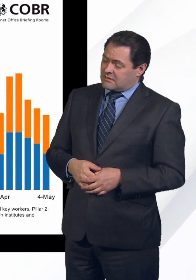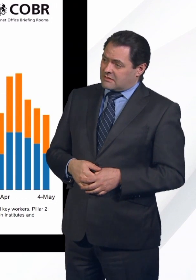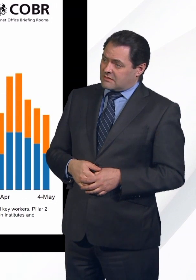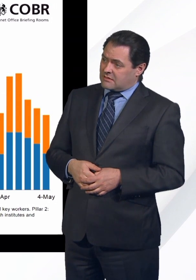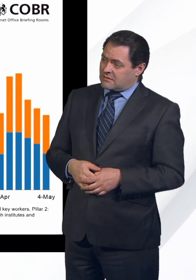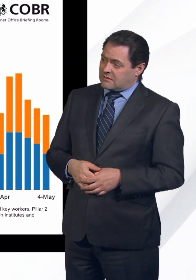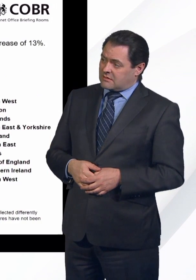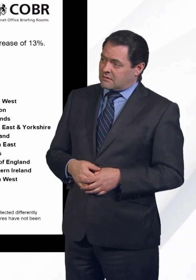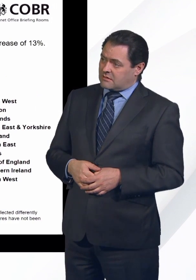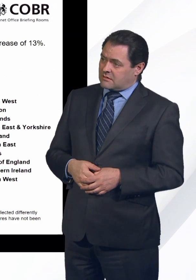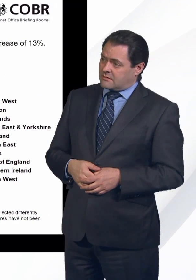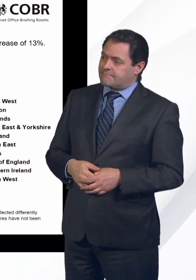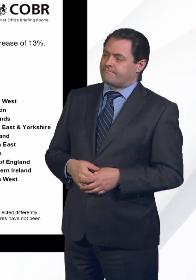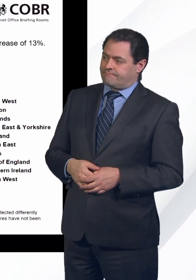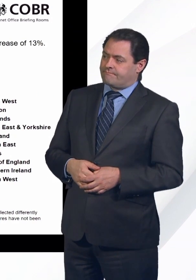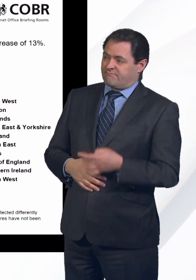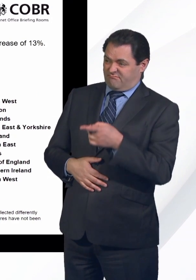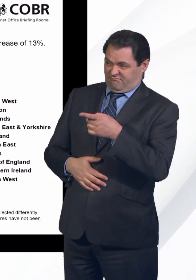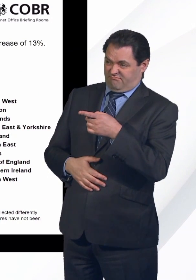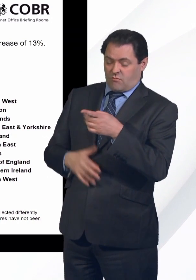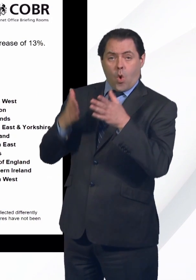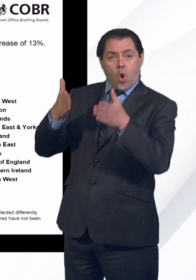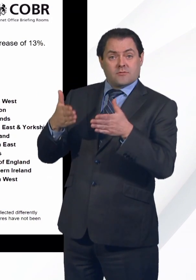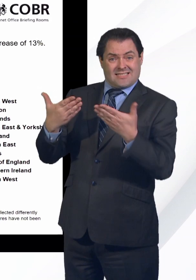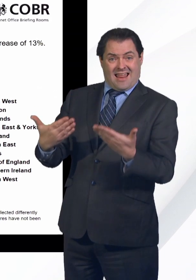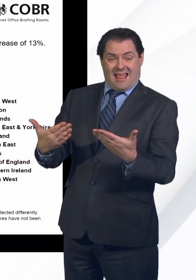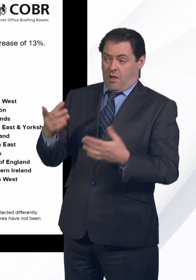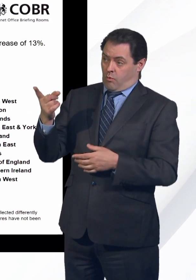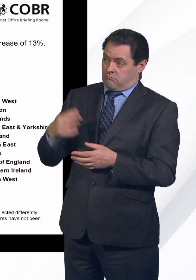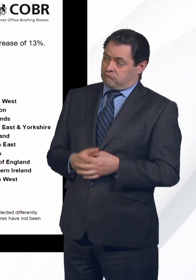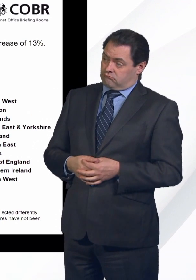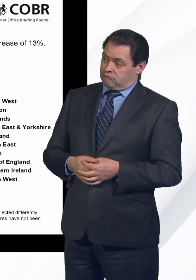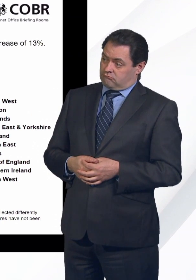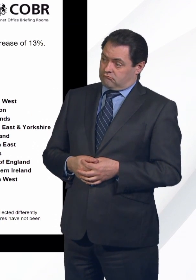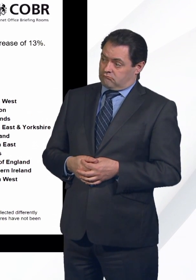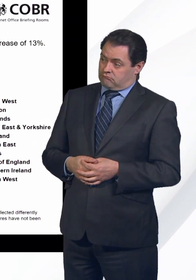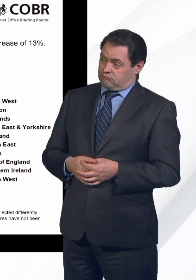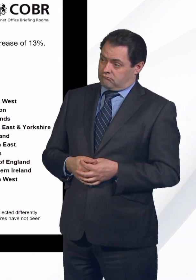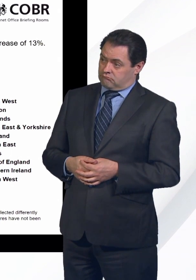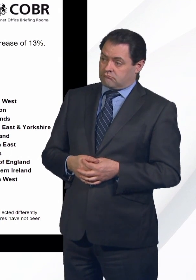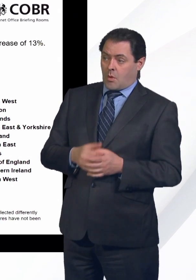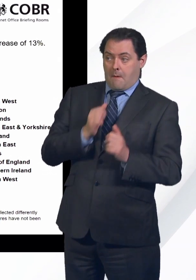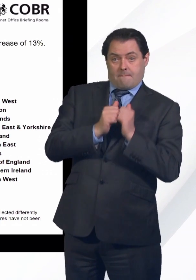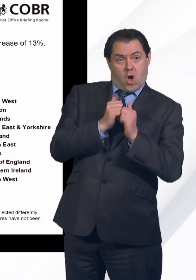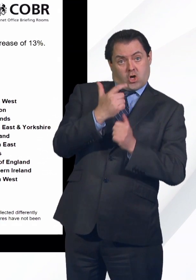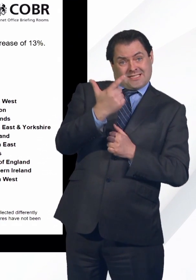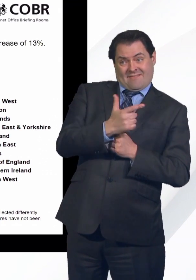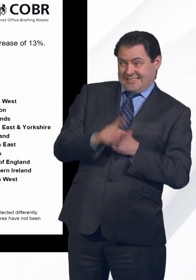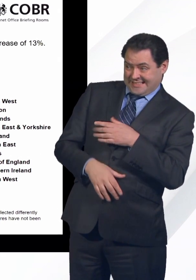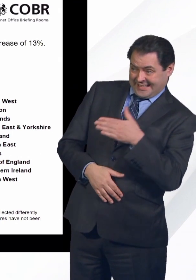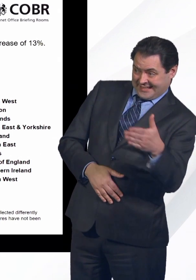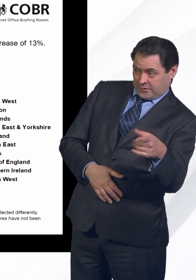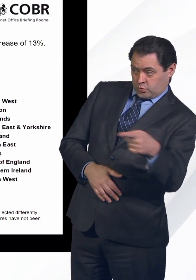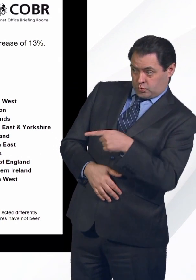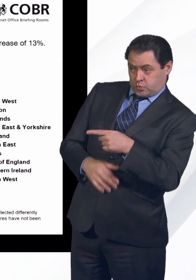Here we array the number of people in hospital with COVID-19 from the 17th of March through to the 3rd of